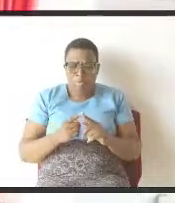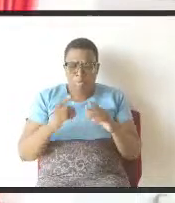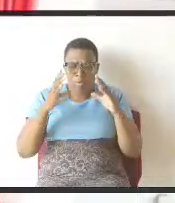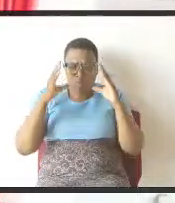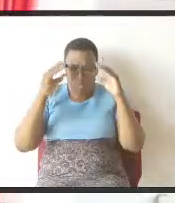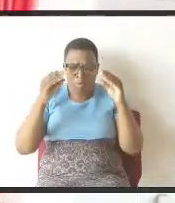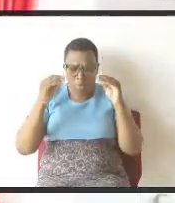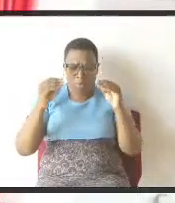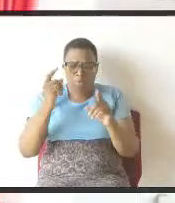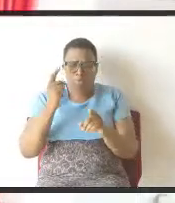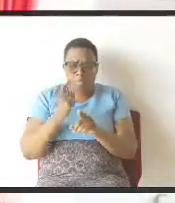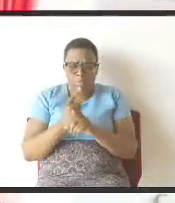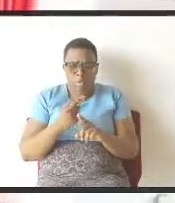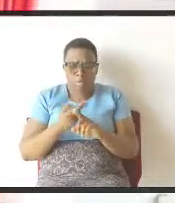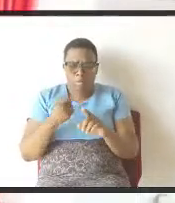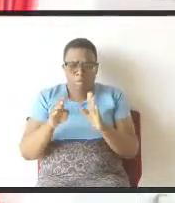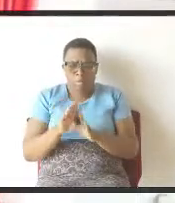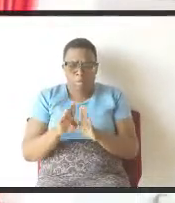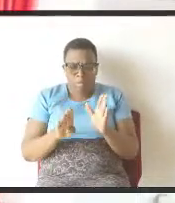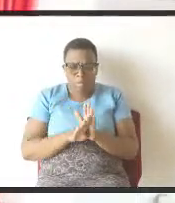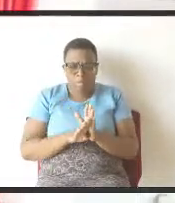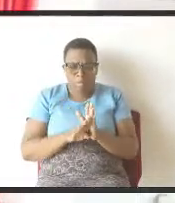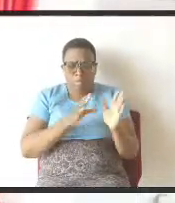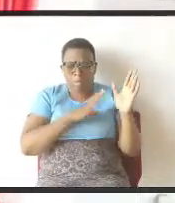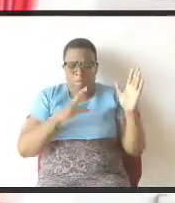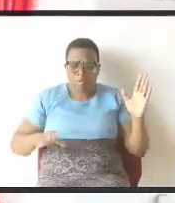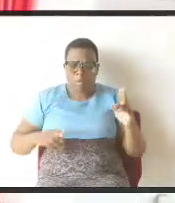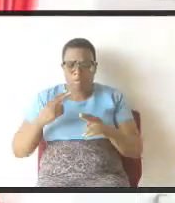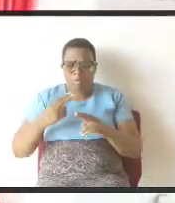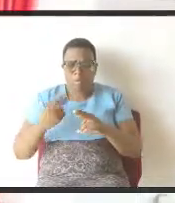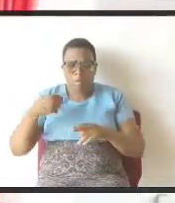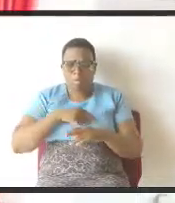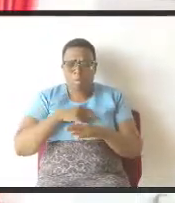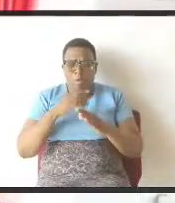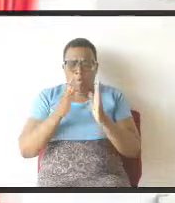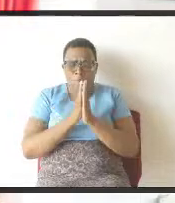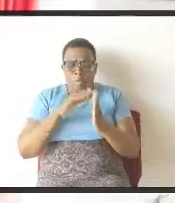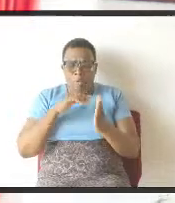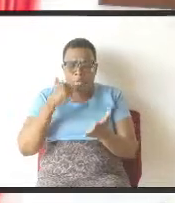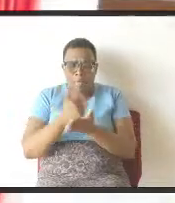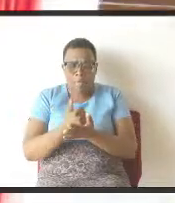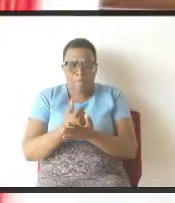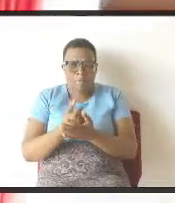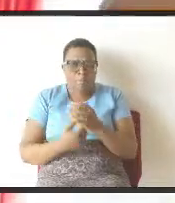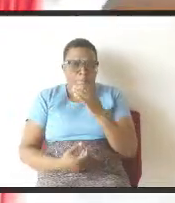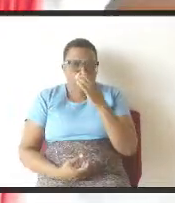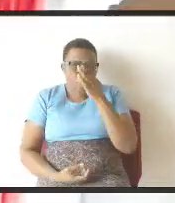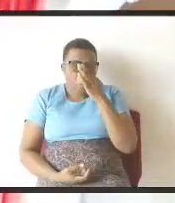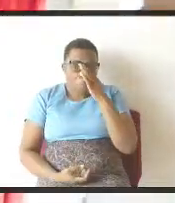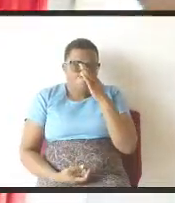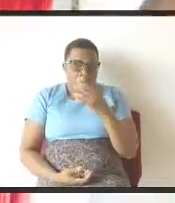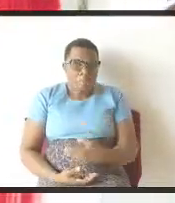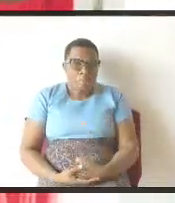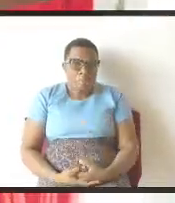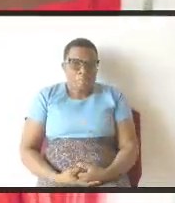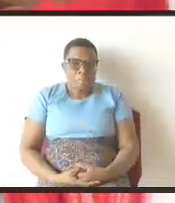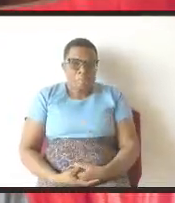is right and from the word of the Lord. In Christ's name we pray. Amen. Amen.